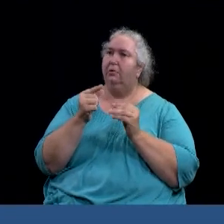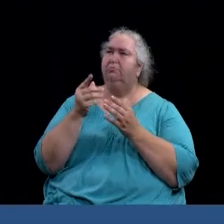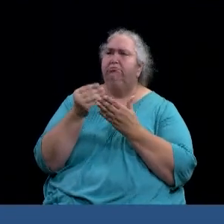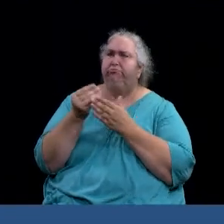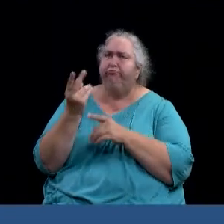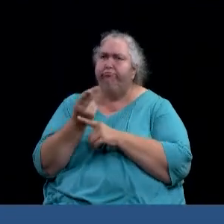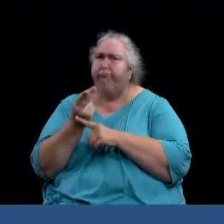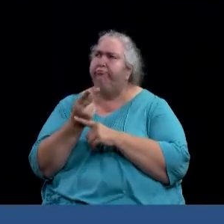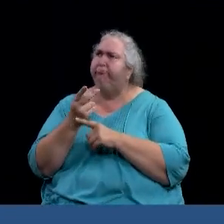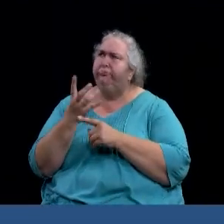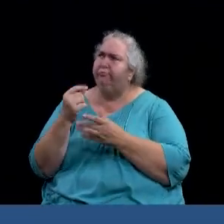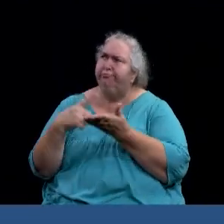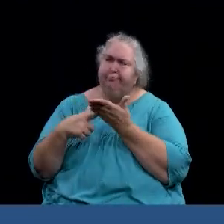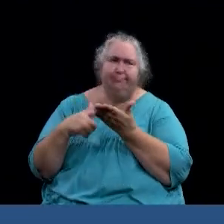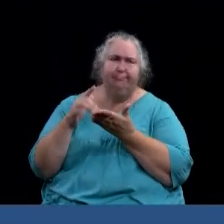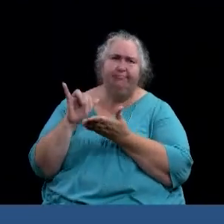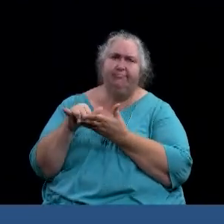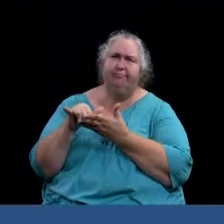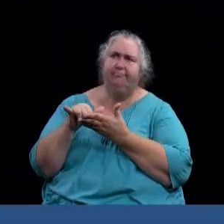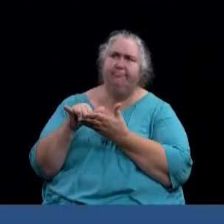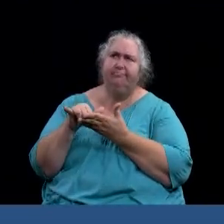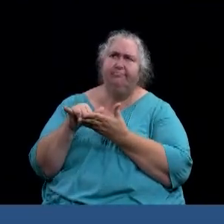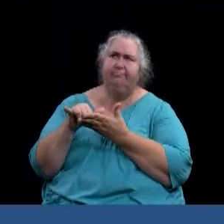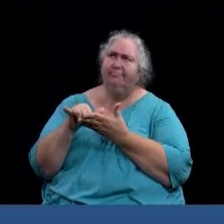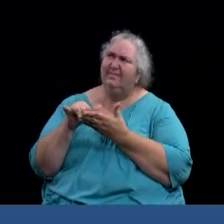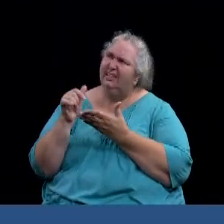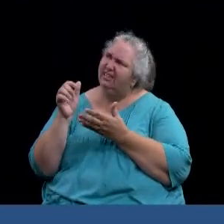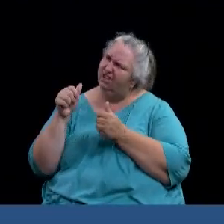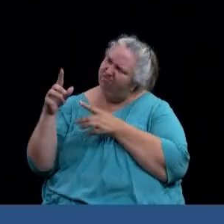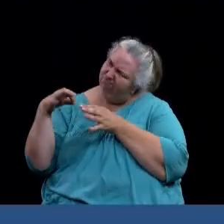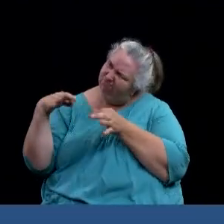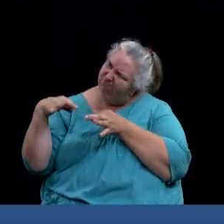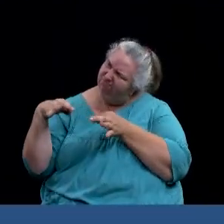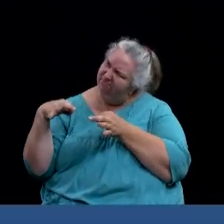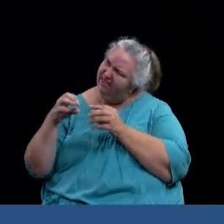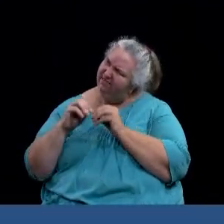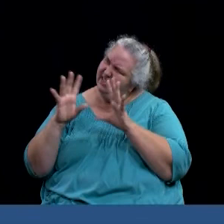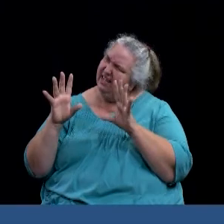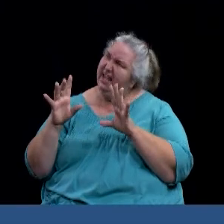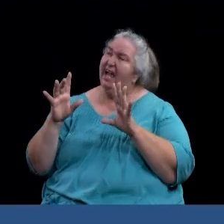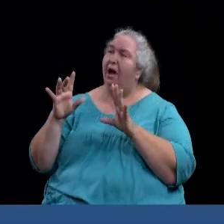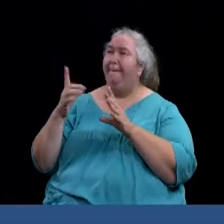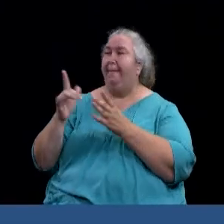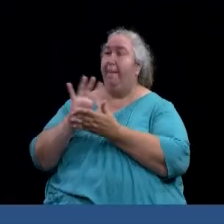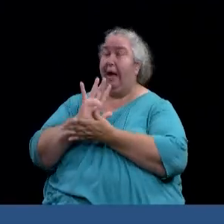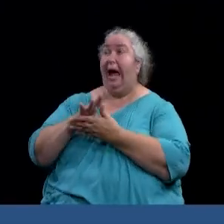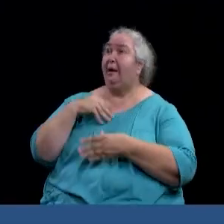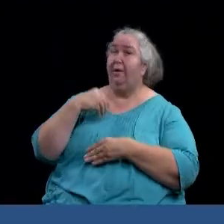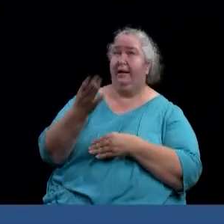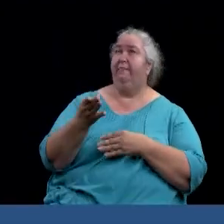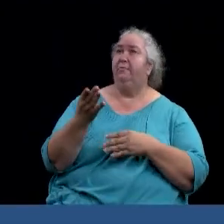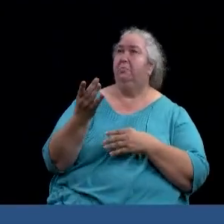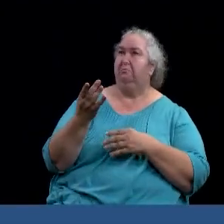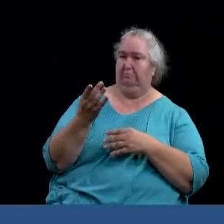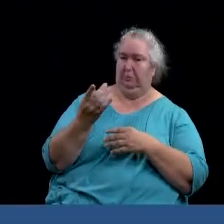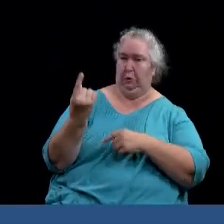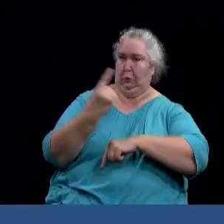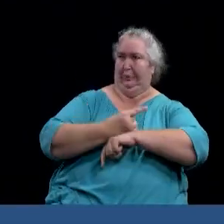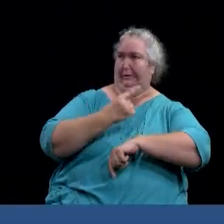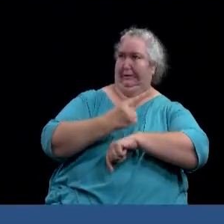him, I assume on paper, and I can get him that probably by the end of today, but sure, I just we felt have like that. if you were here, you could answer